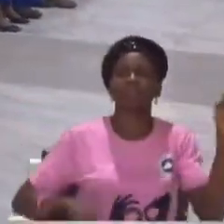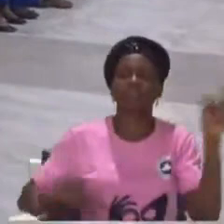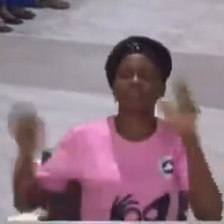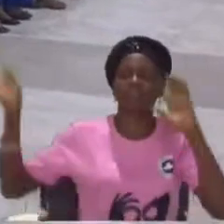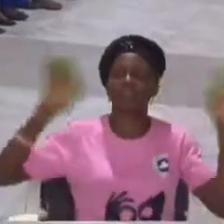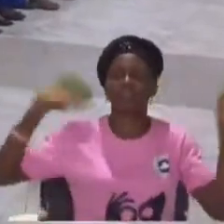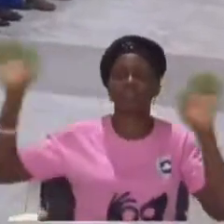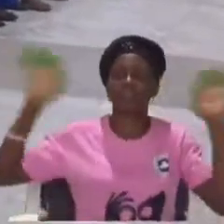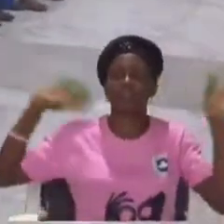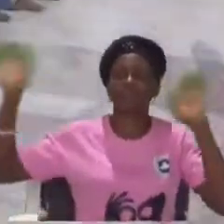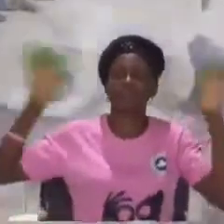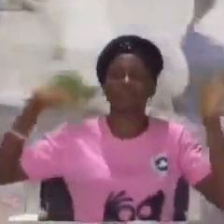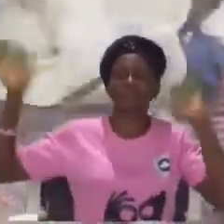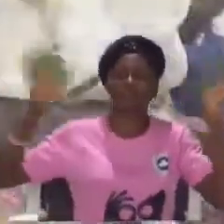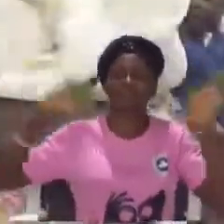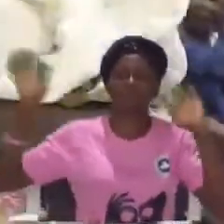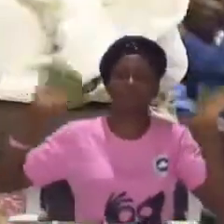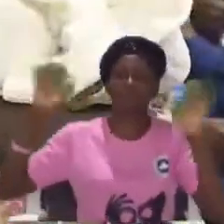Lord.